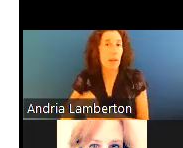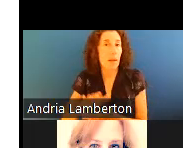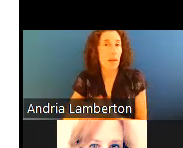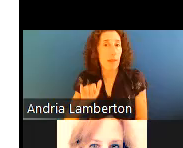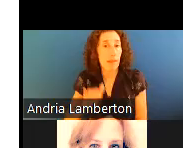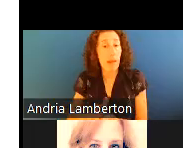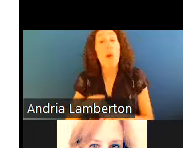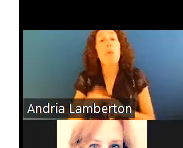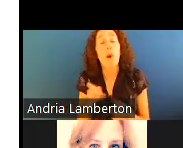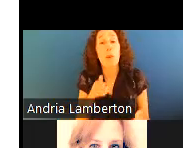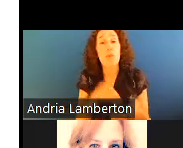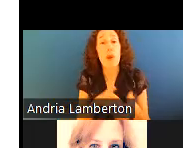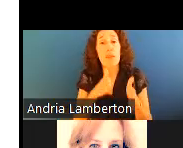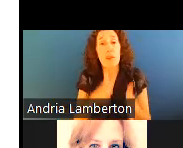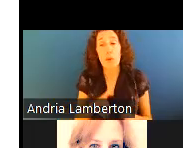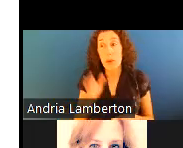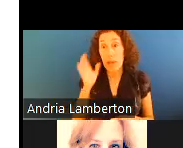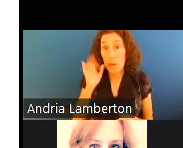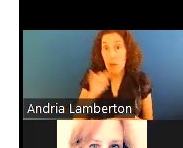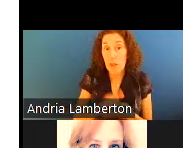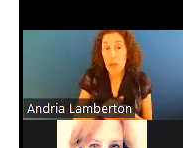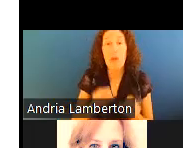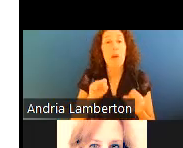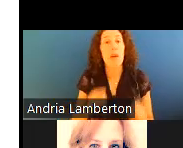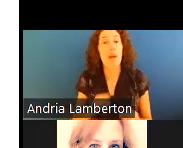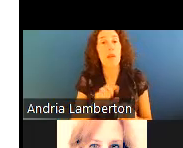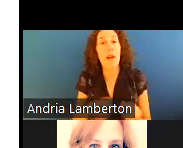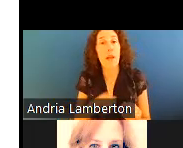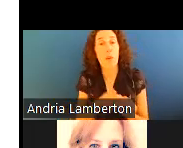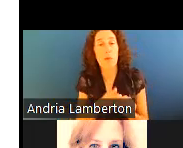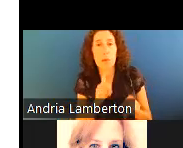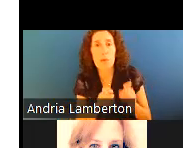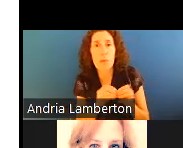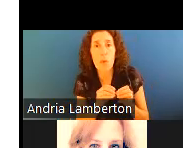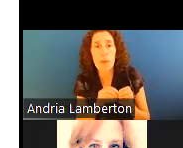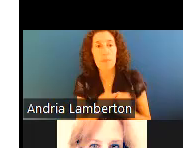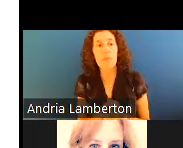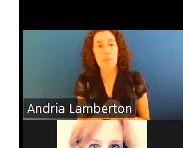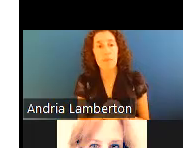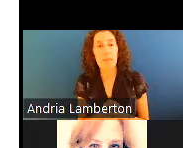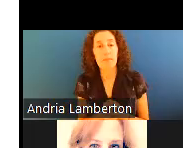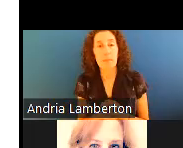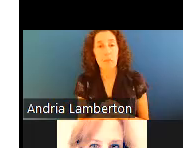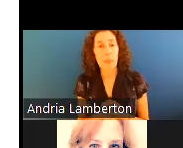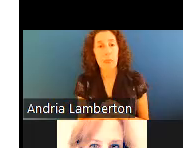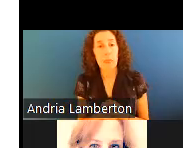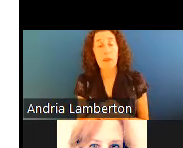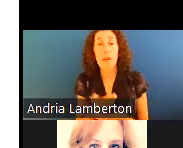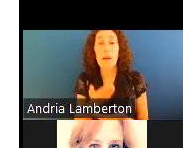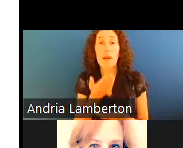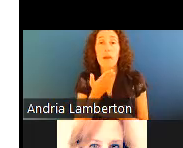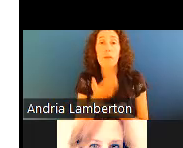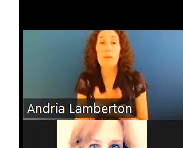be considered both by prosecutors and in court could include photos that might be of injuries, broken